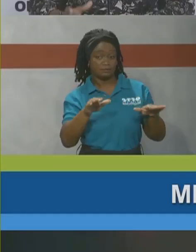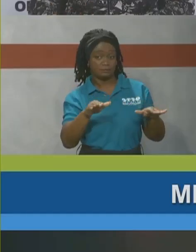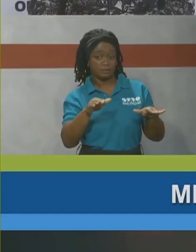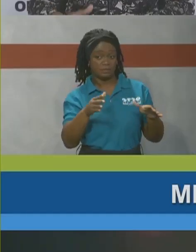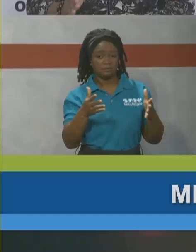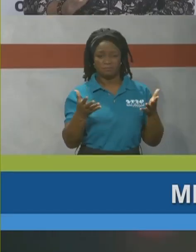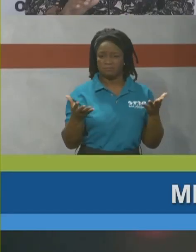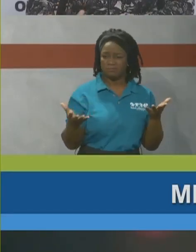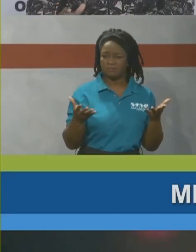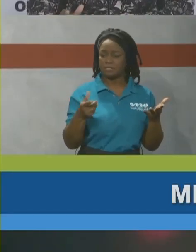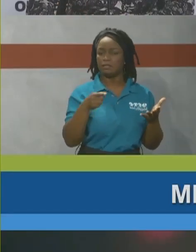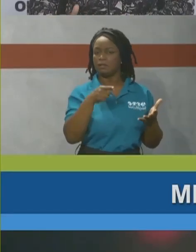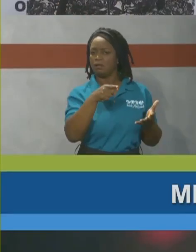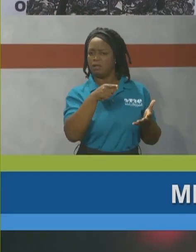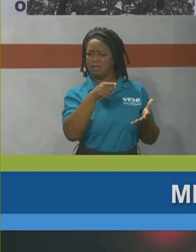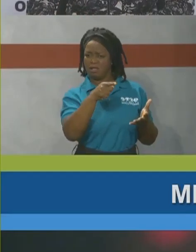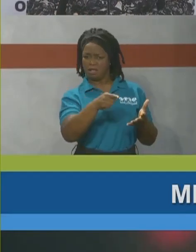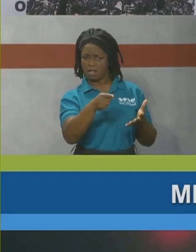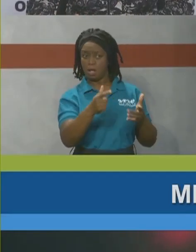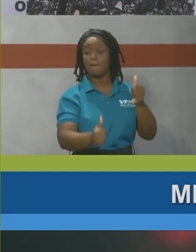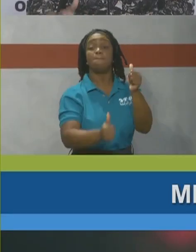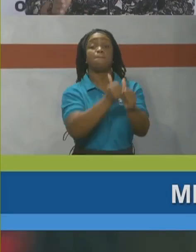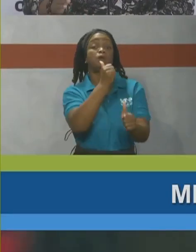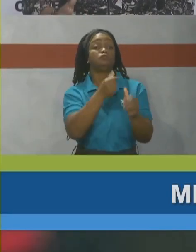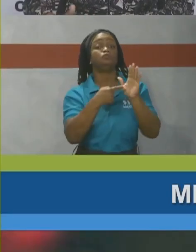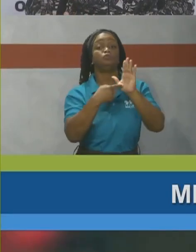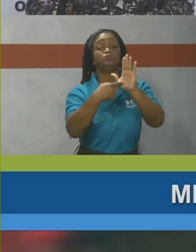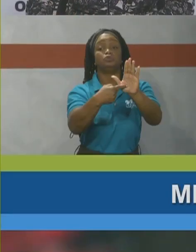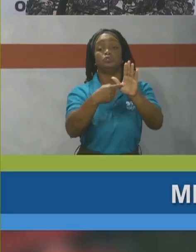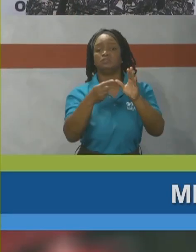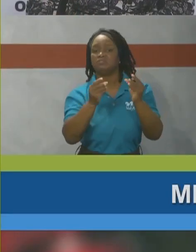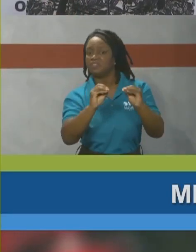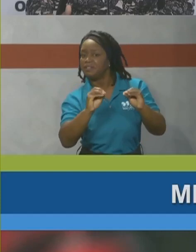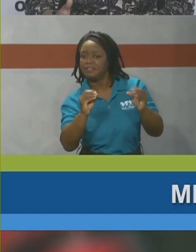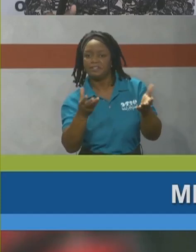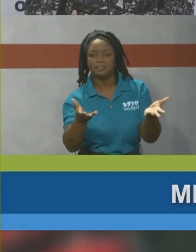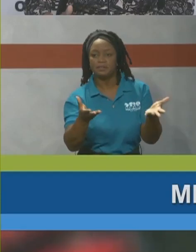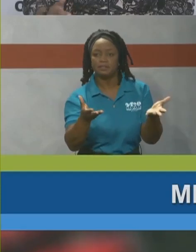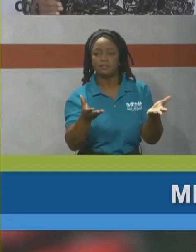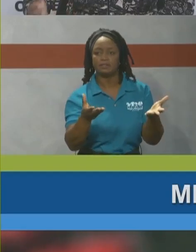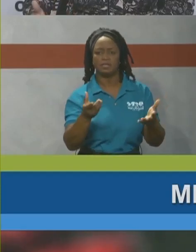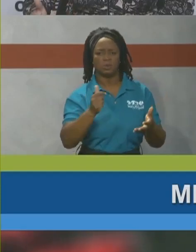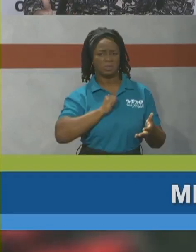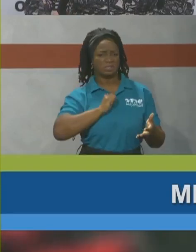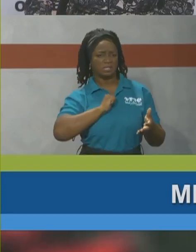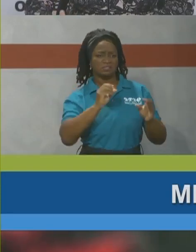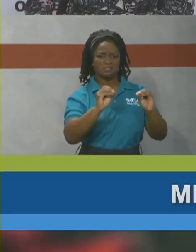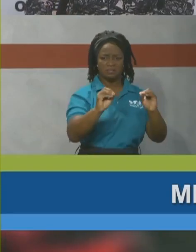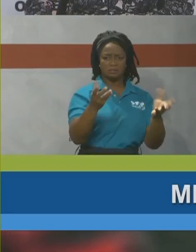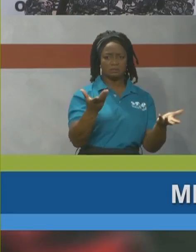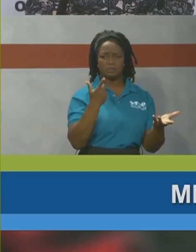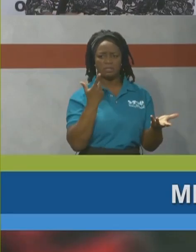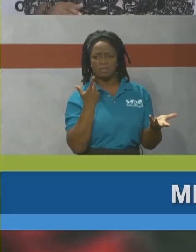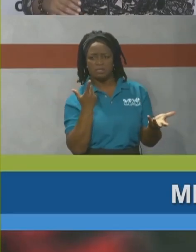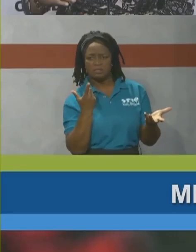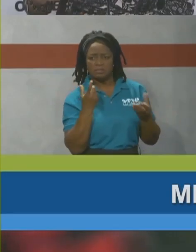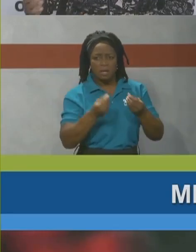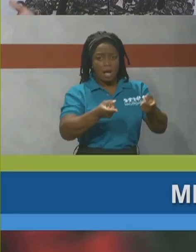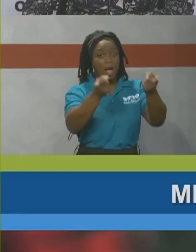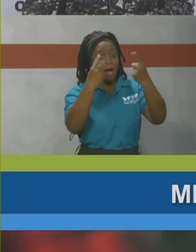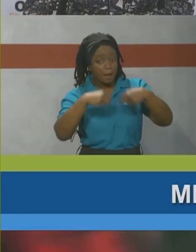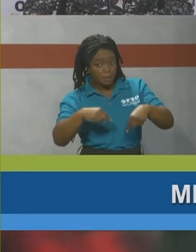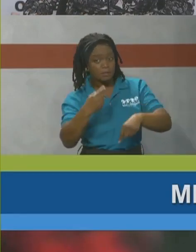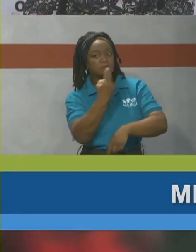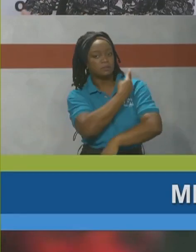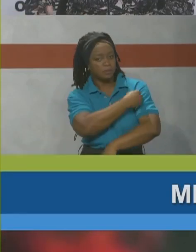they are mostly no symptoms whatsoever. So if they have COVID, they'll have something else. So they come to hospital with